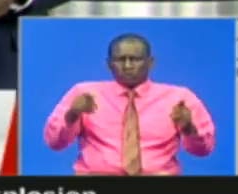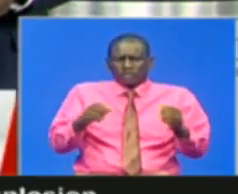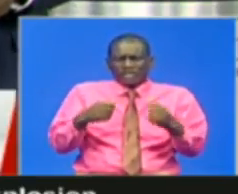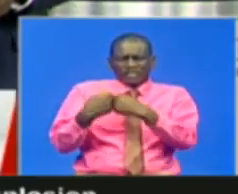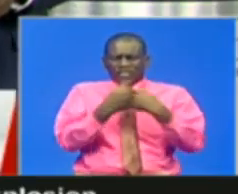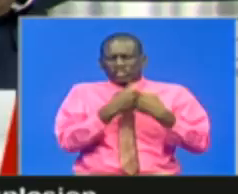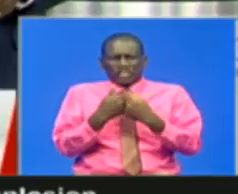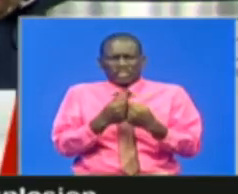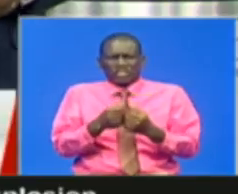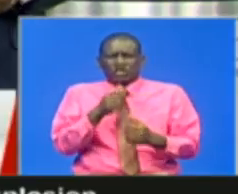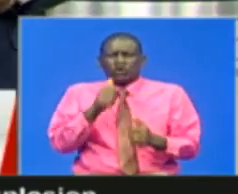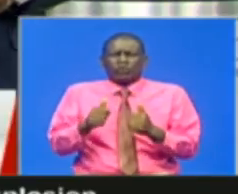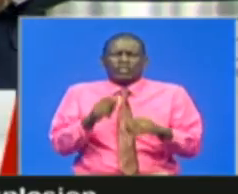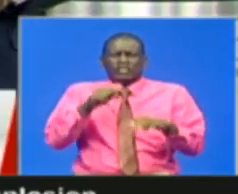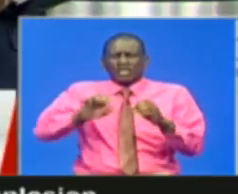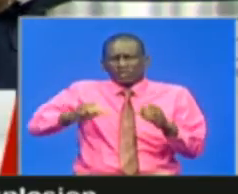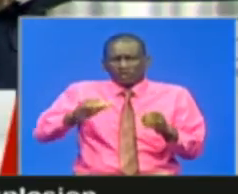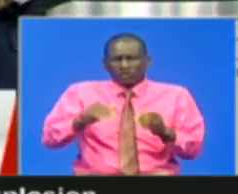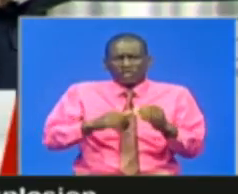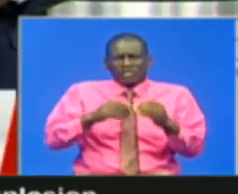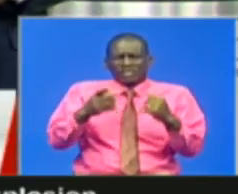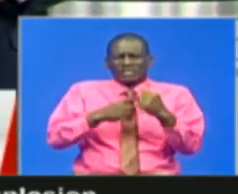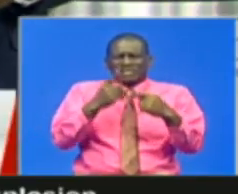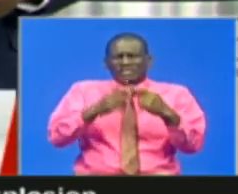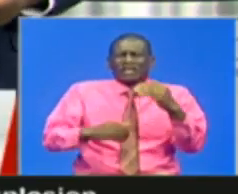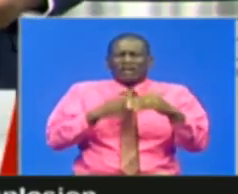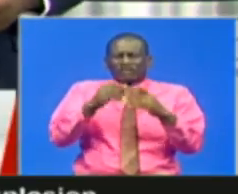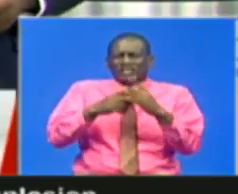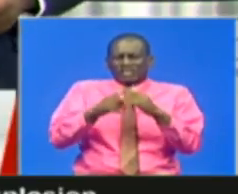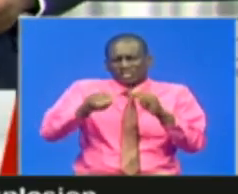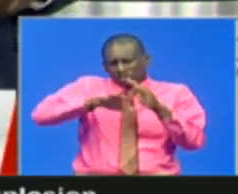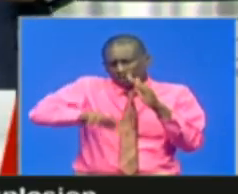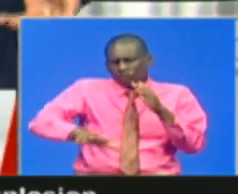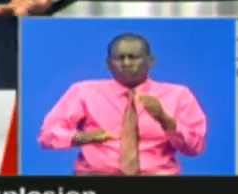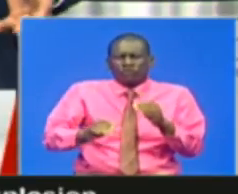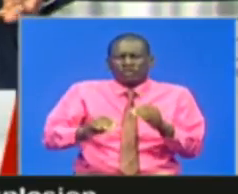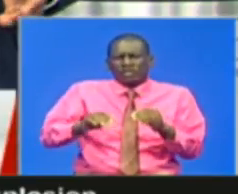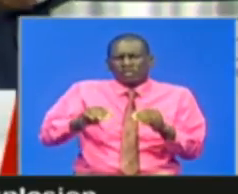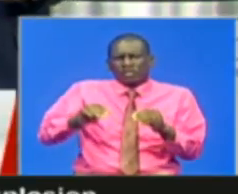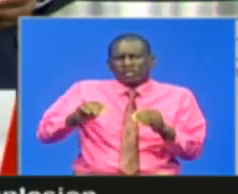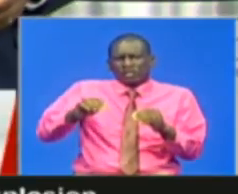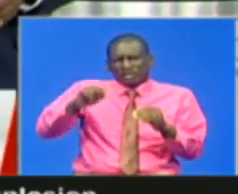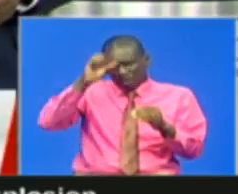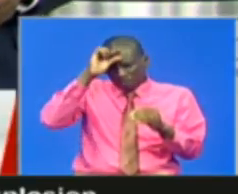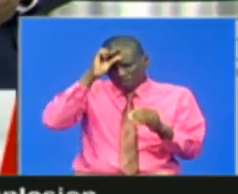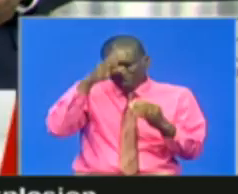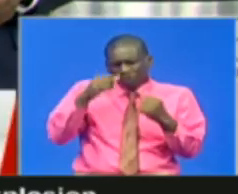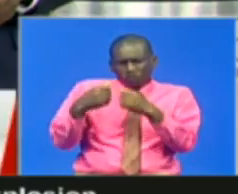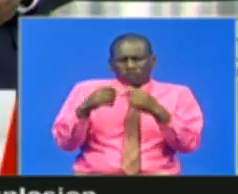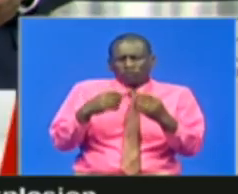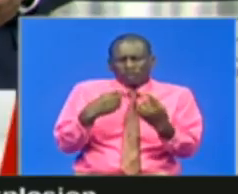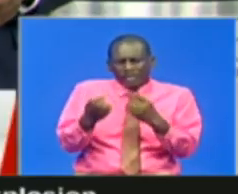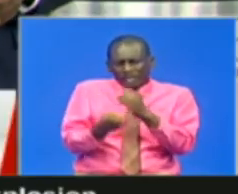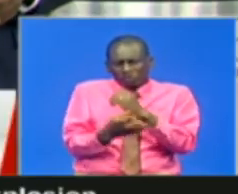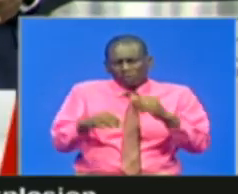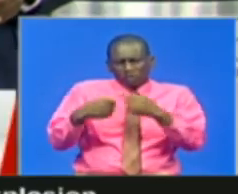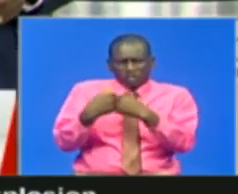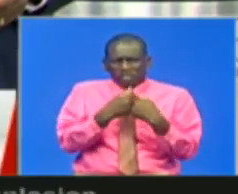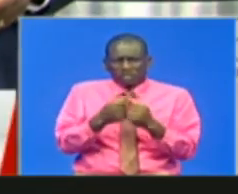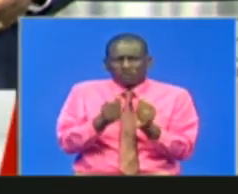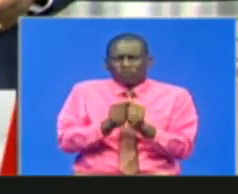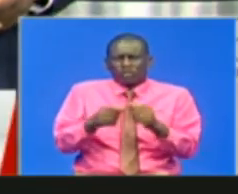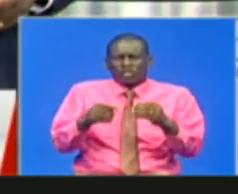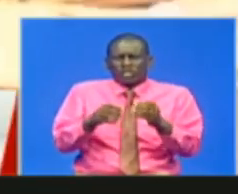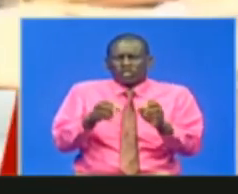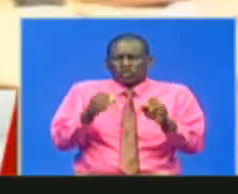counties 6 years after the devolved government took effect. Julian Samboko with more details on why this challenge exists despite favorable growth